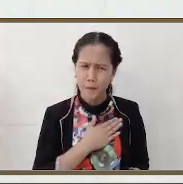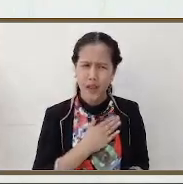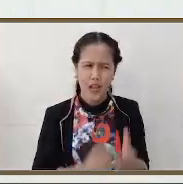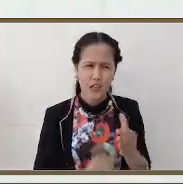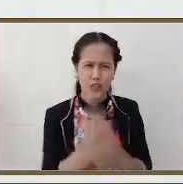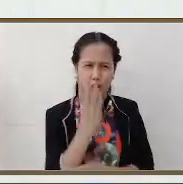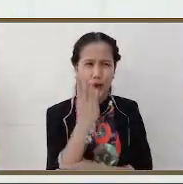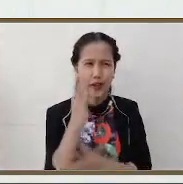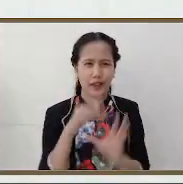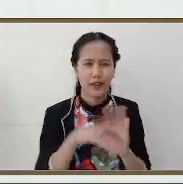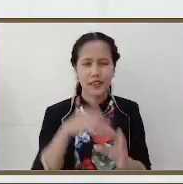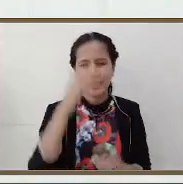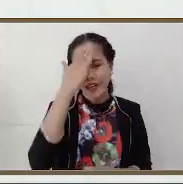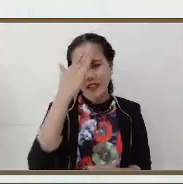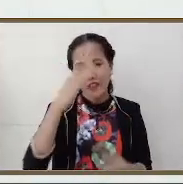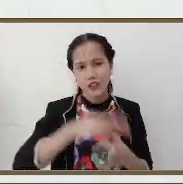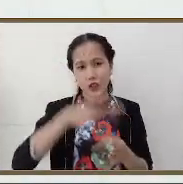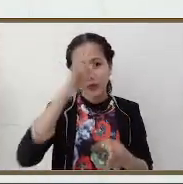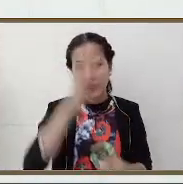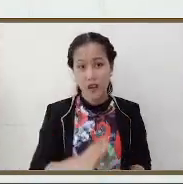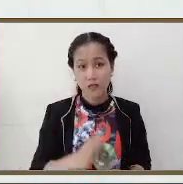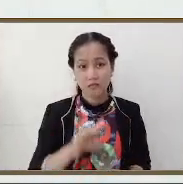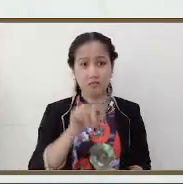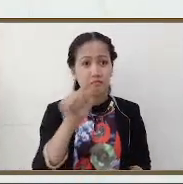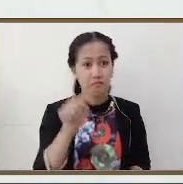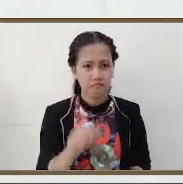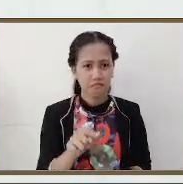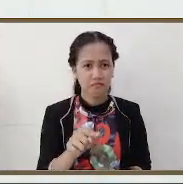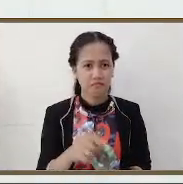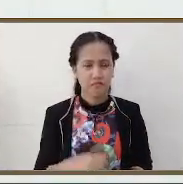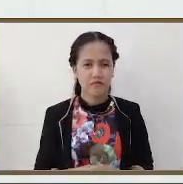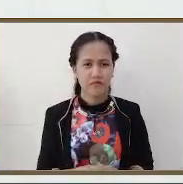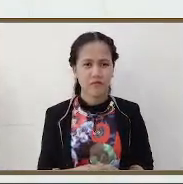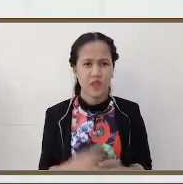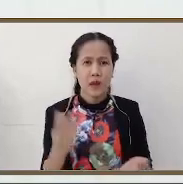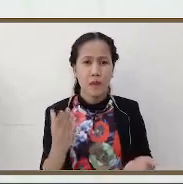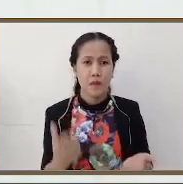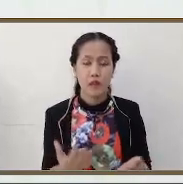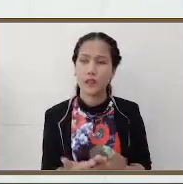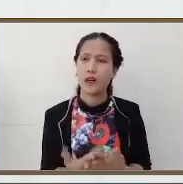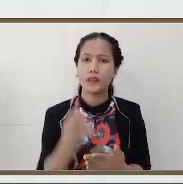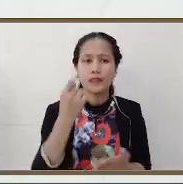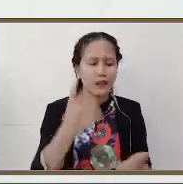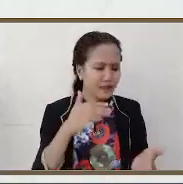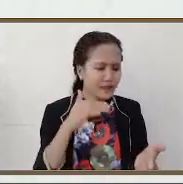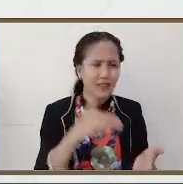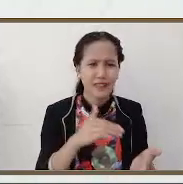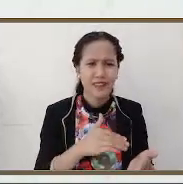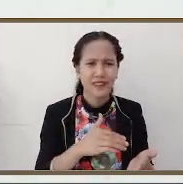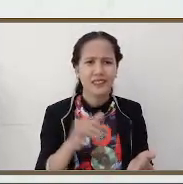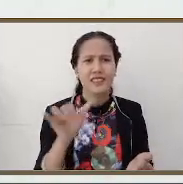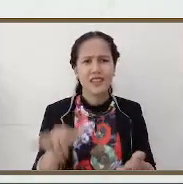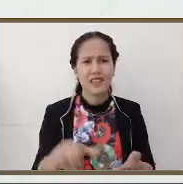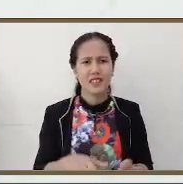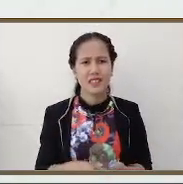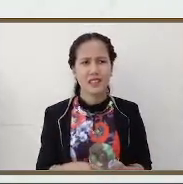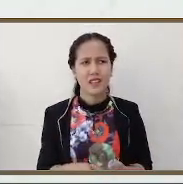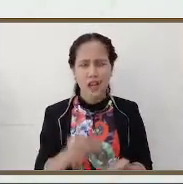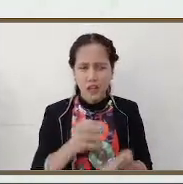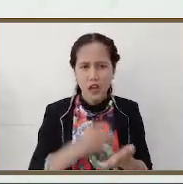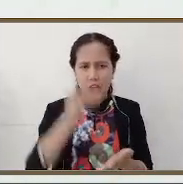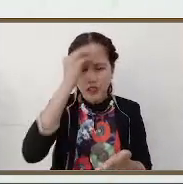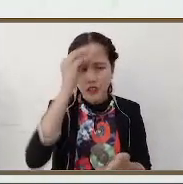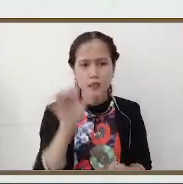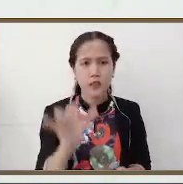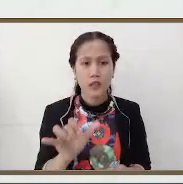Mga kapatid, they too are learning the knowledge of God. Nag-aaral din sila, natututo din sila. But ang problema, may dumarating sa